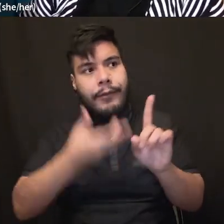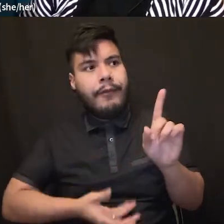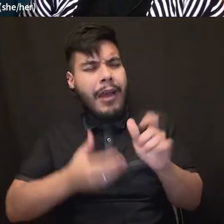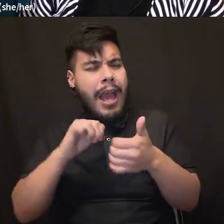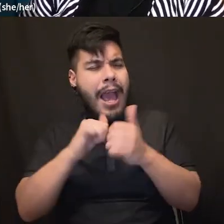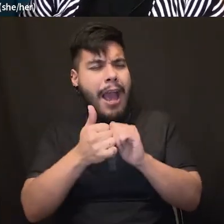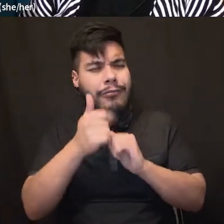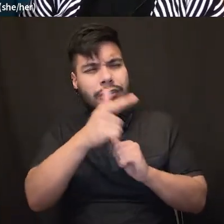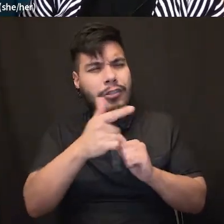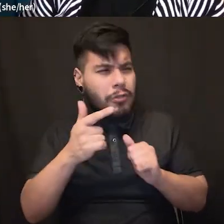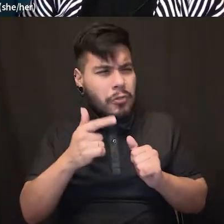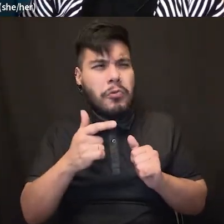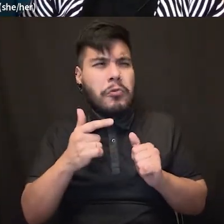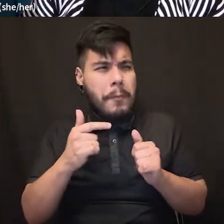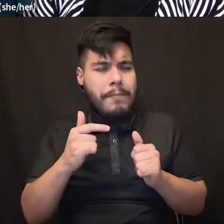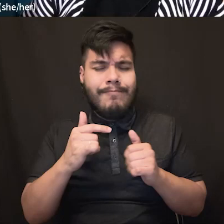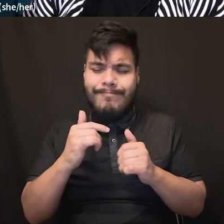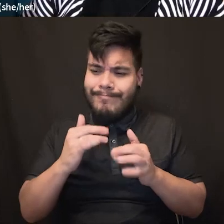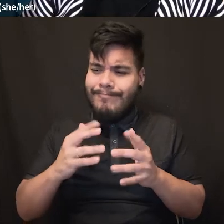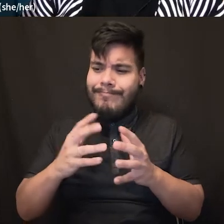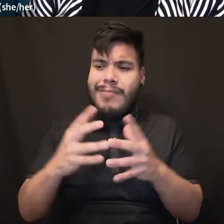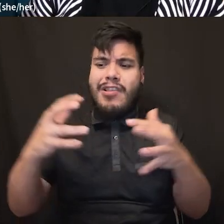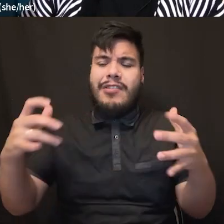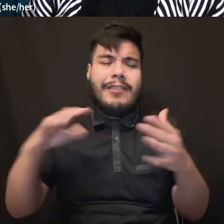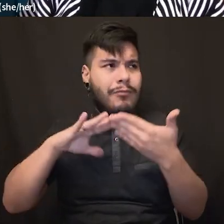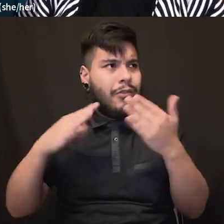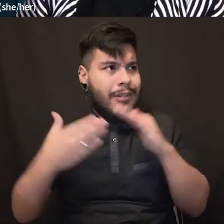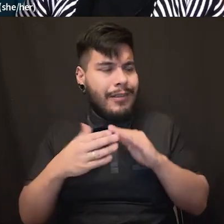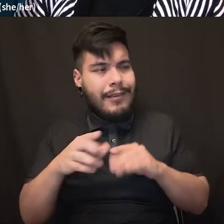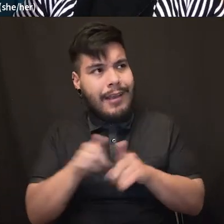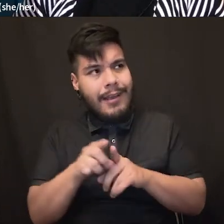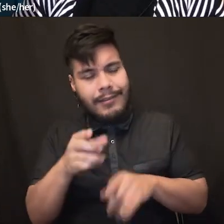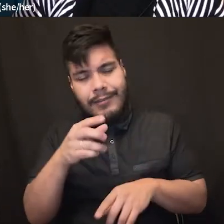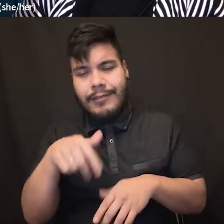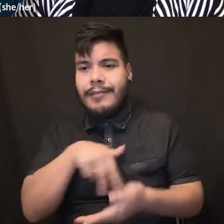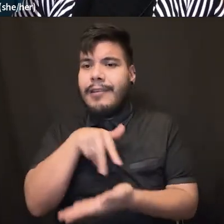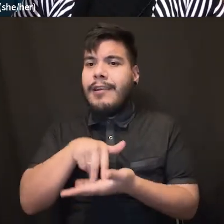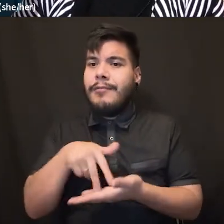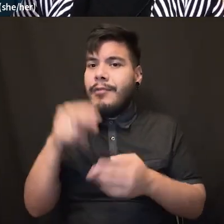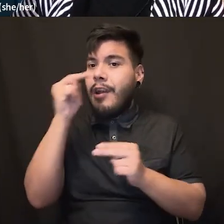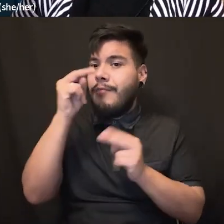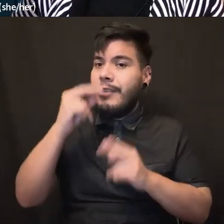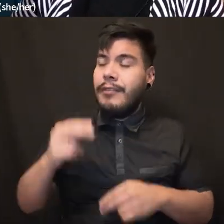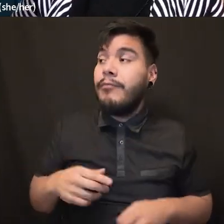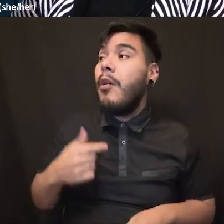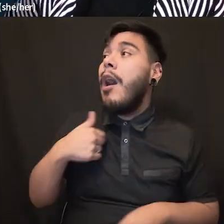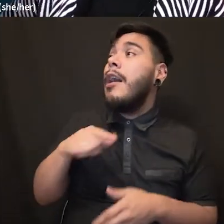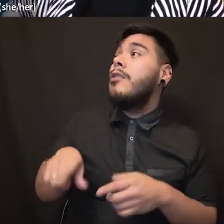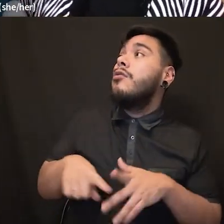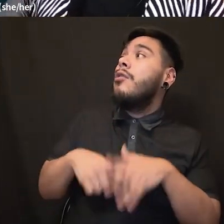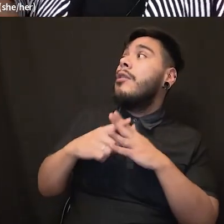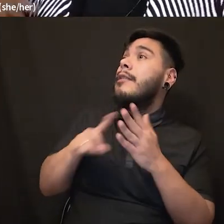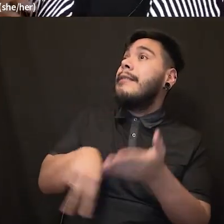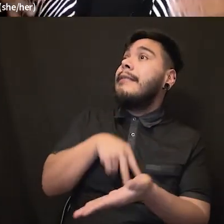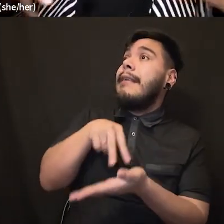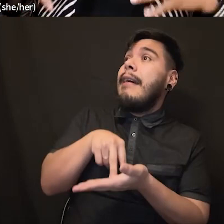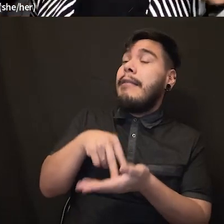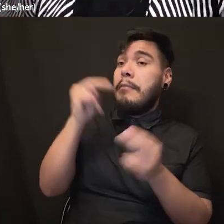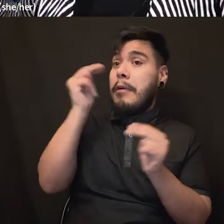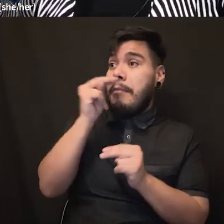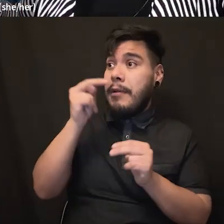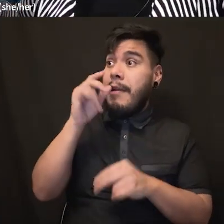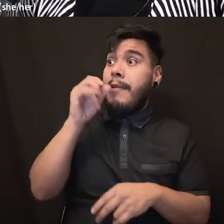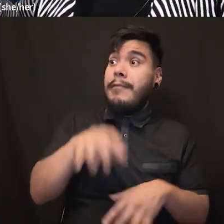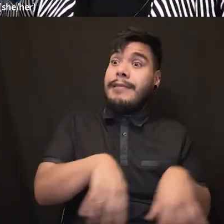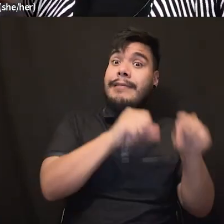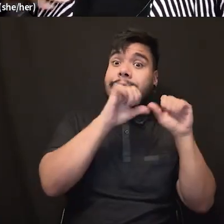build community as stand-up comedians? So I started stand up by taking a class, and that class created